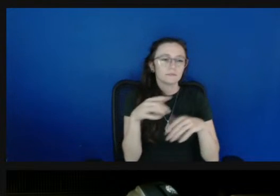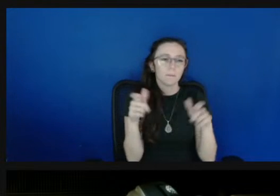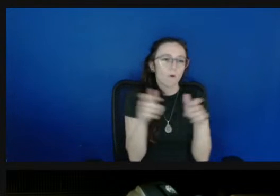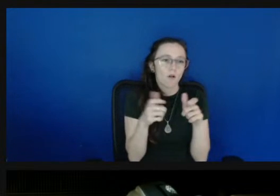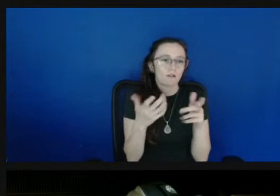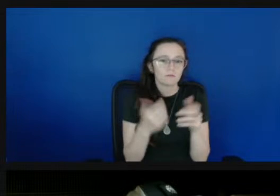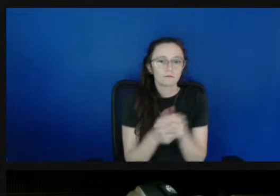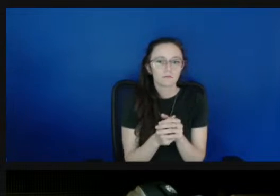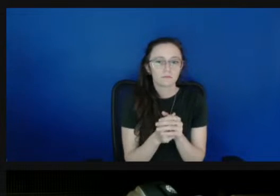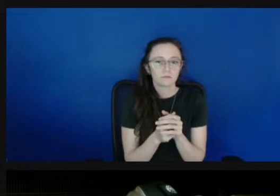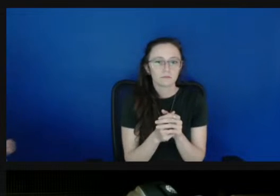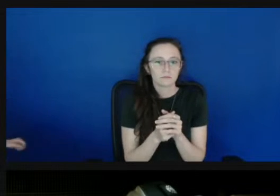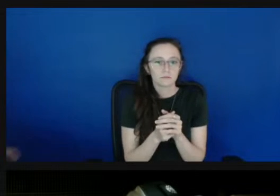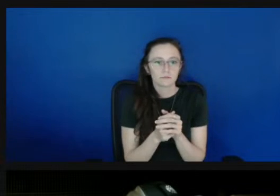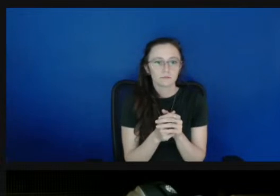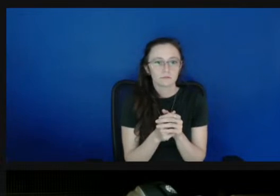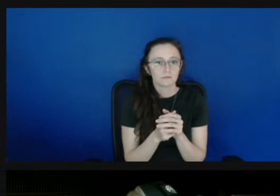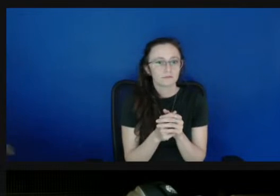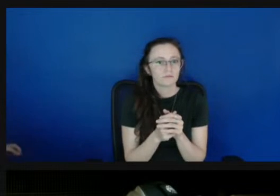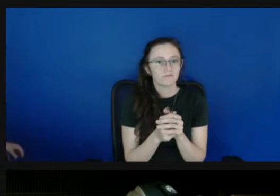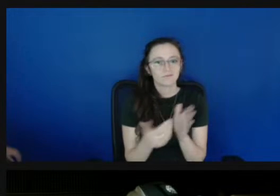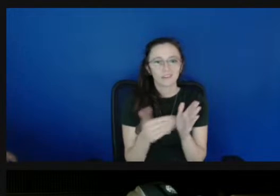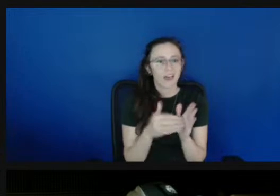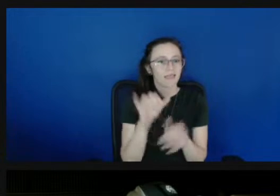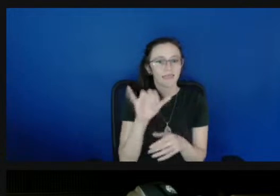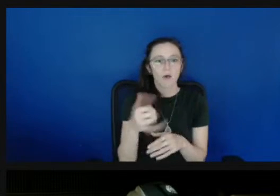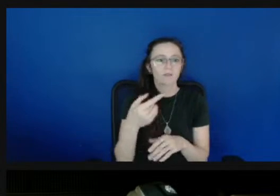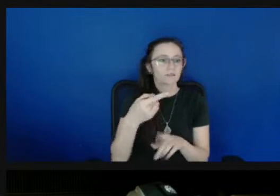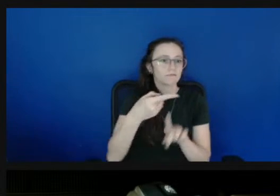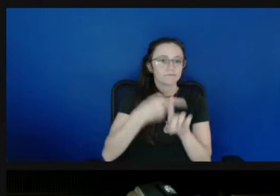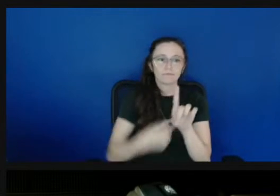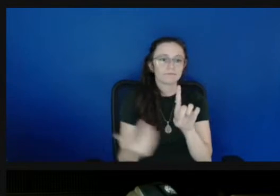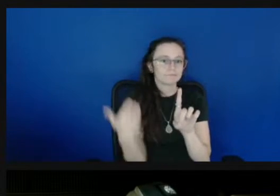low monthly earthquake rate as we summarized at the top.